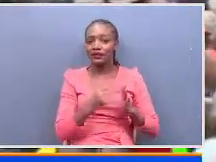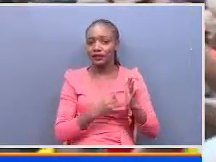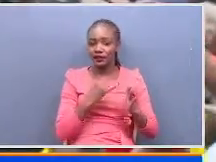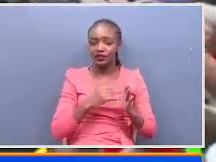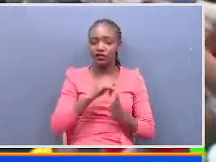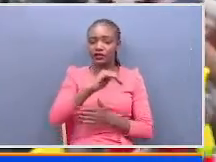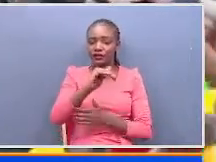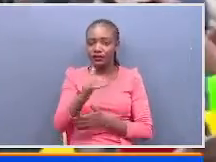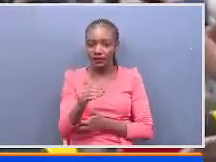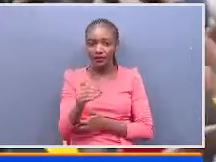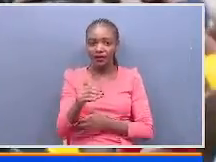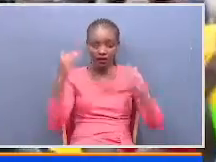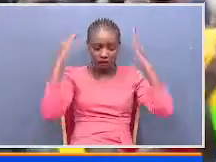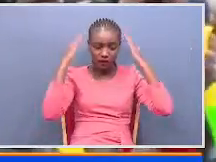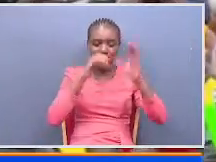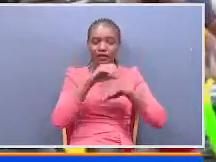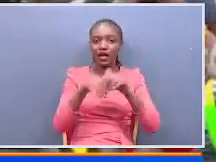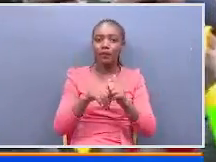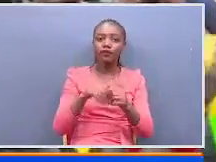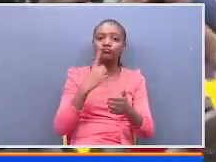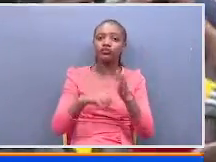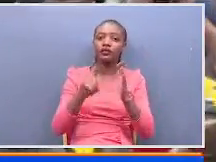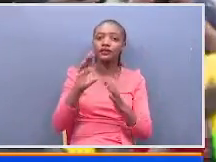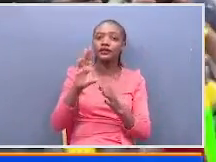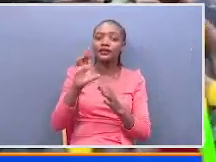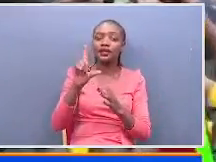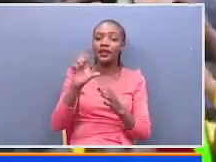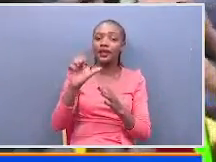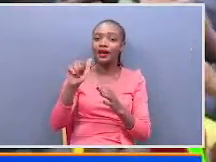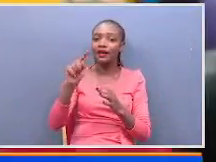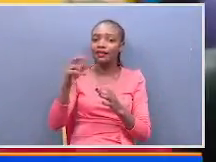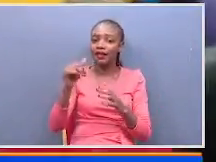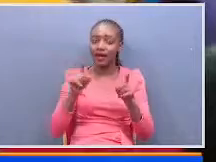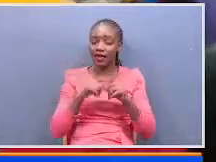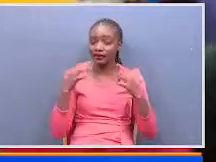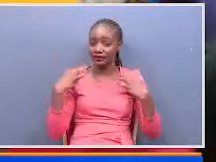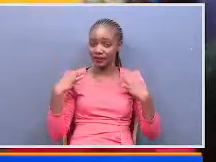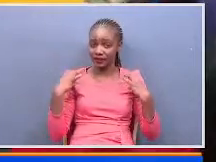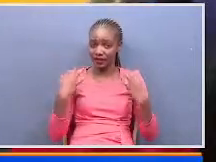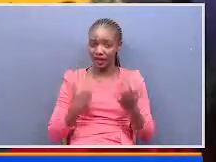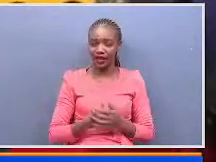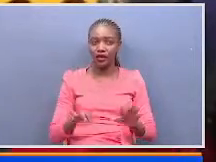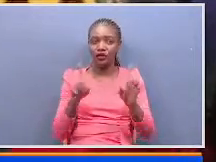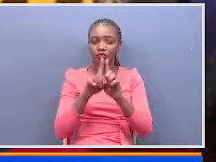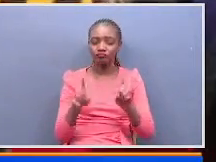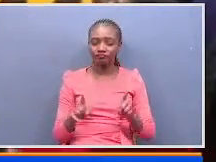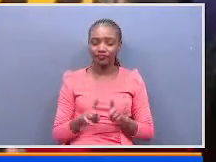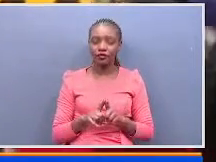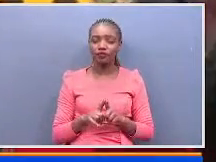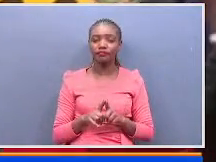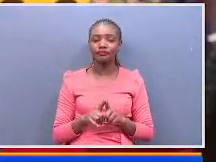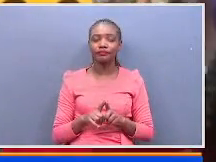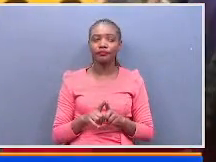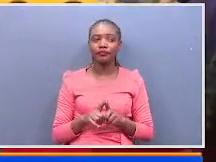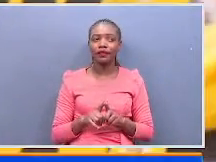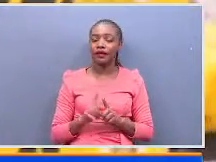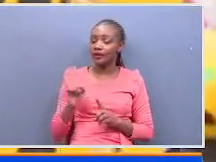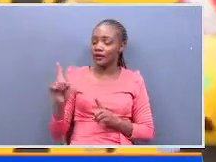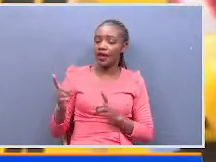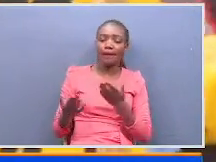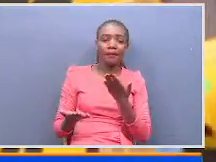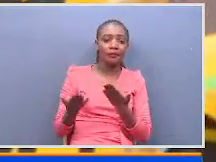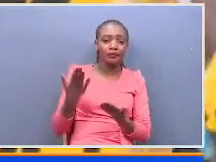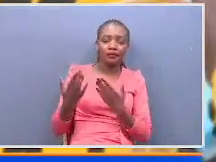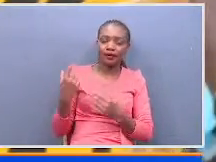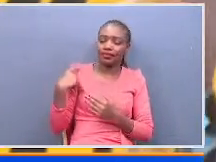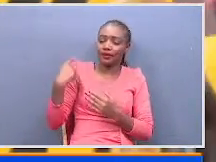city ya mambo ya leather na mambo ya textile. Munanielewa? The choice to make the last minute dash to the region, perhaps the